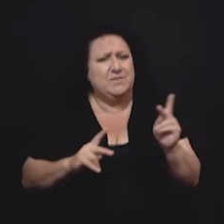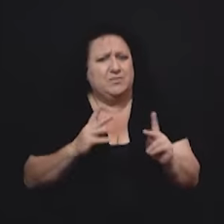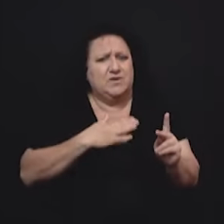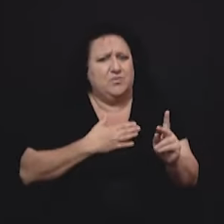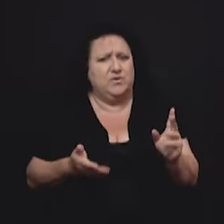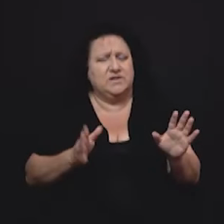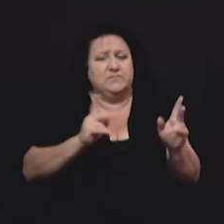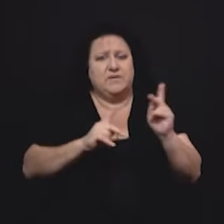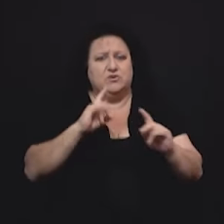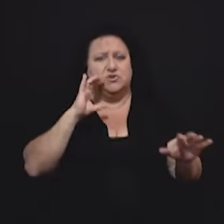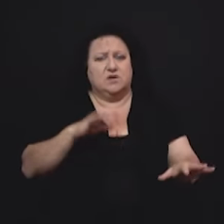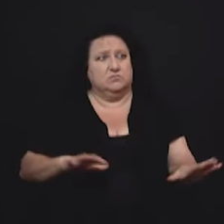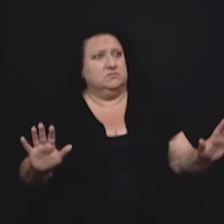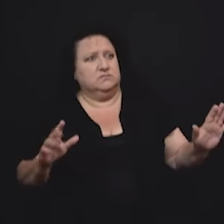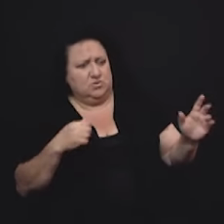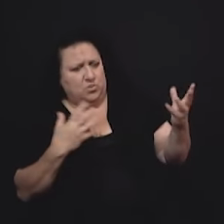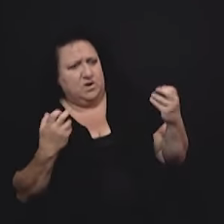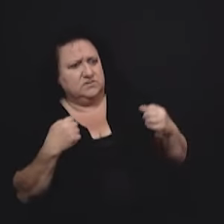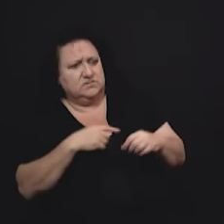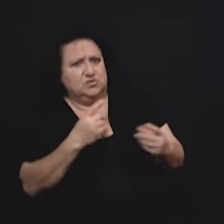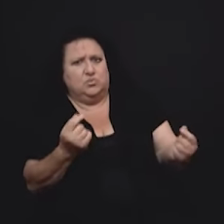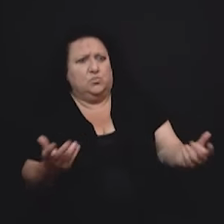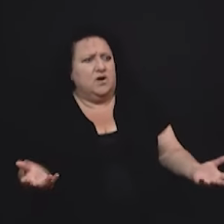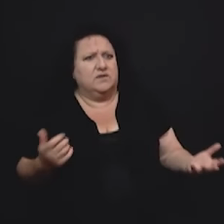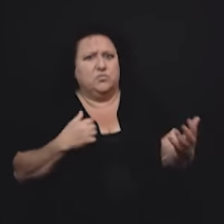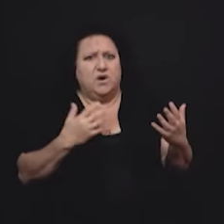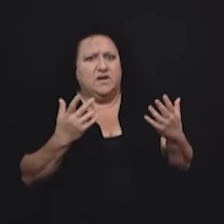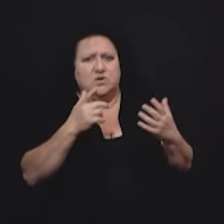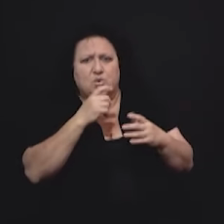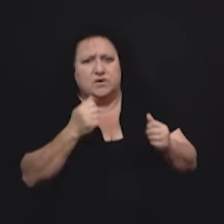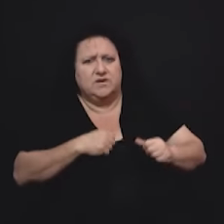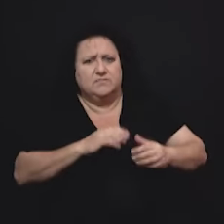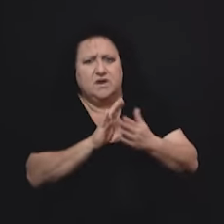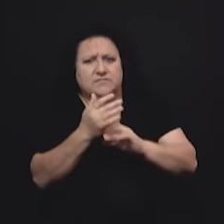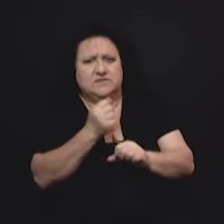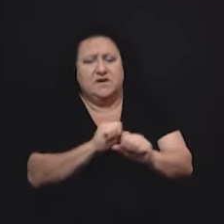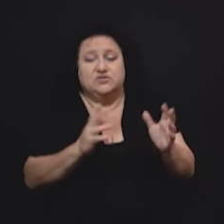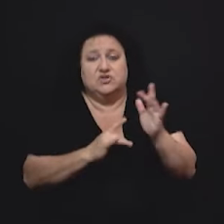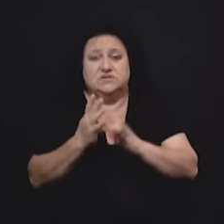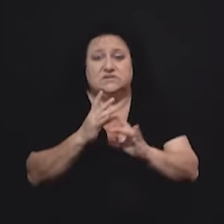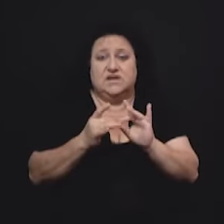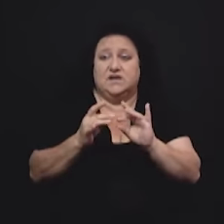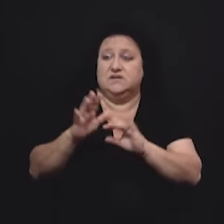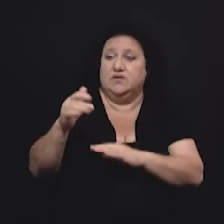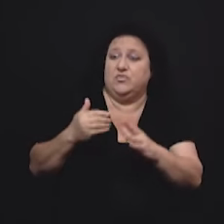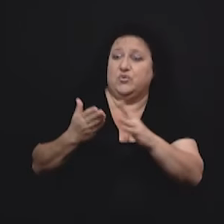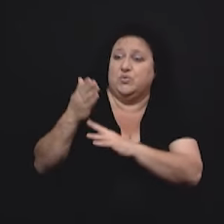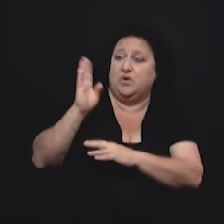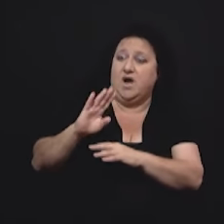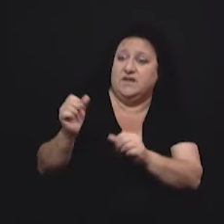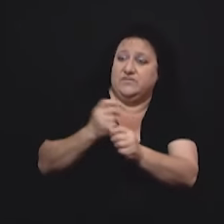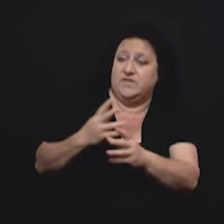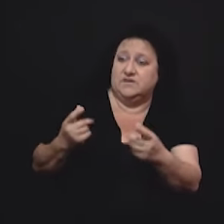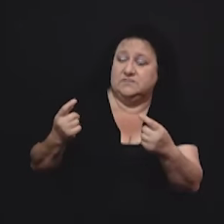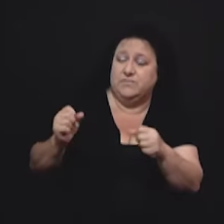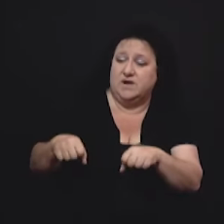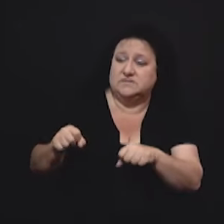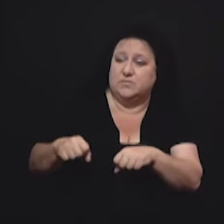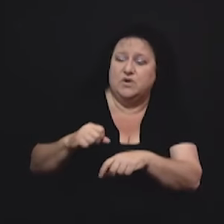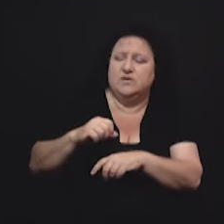they're shocked. They're like, what do you want us to, who can be saved? And Jesus says, through God, all things are possible. He says, don't